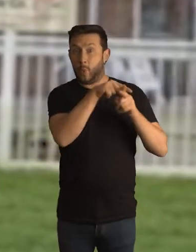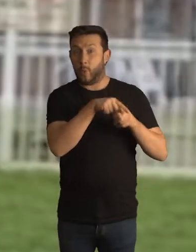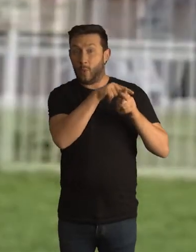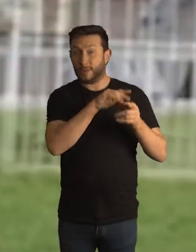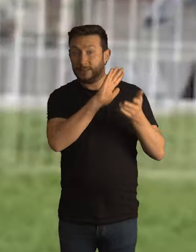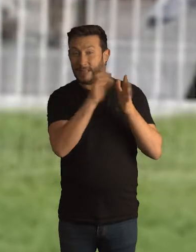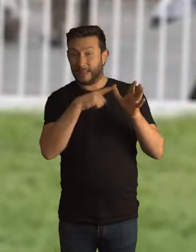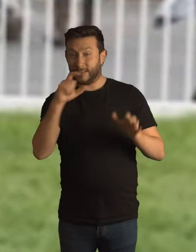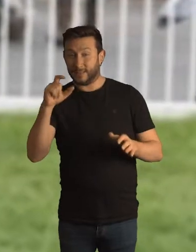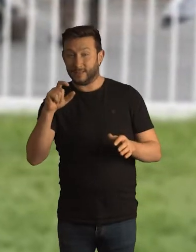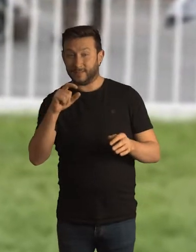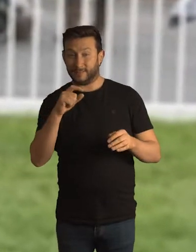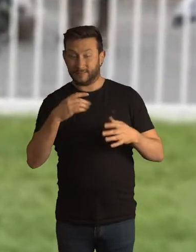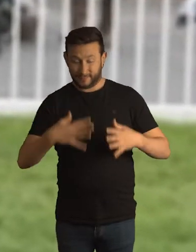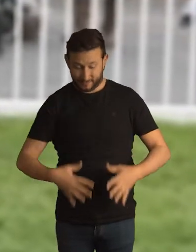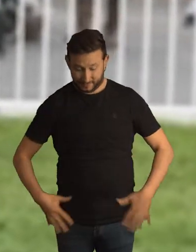from the waist down.